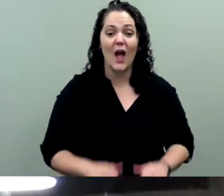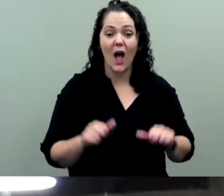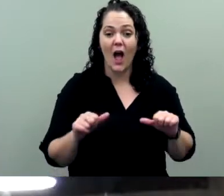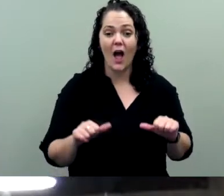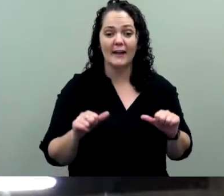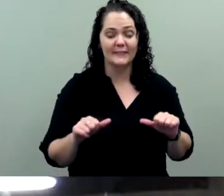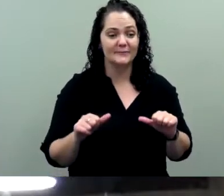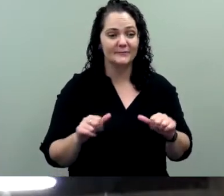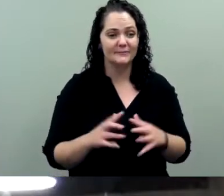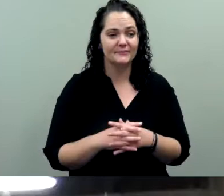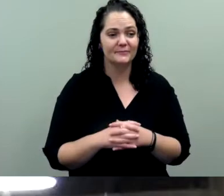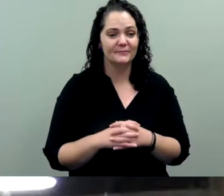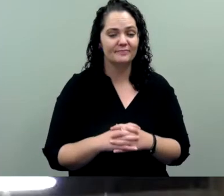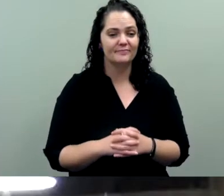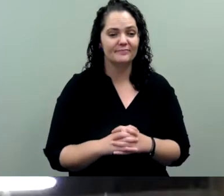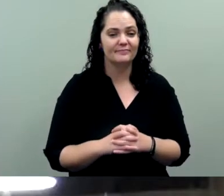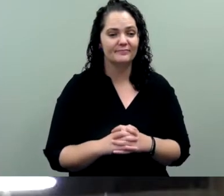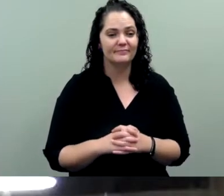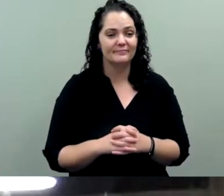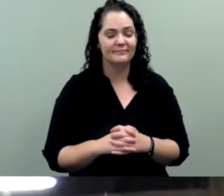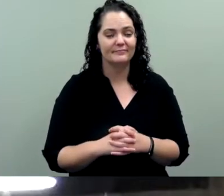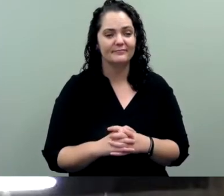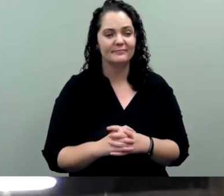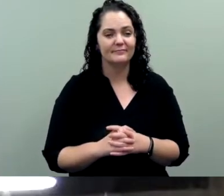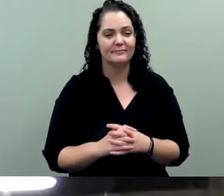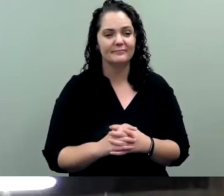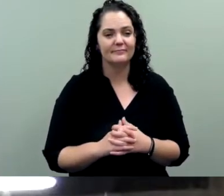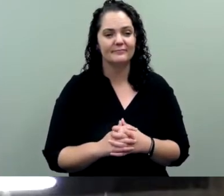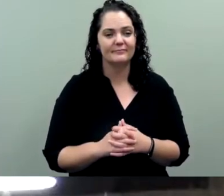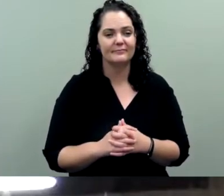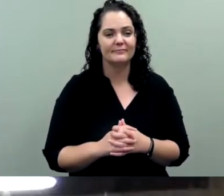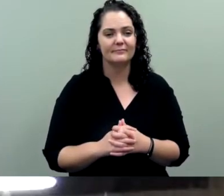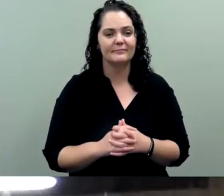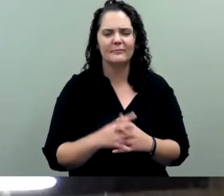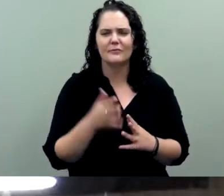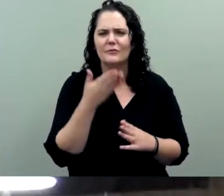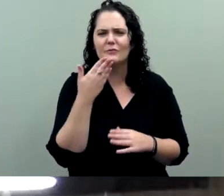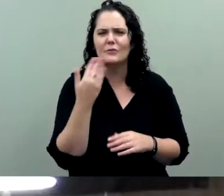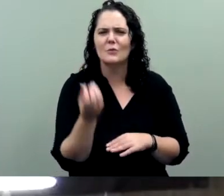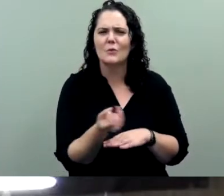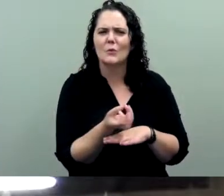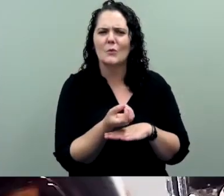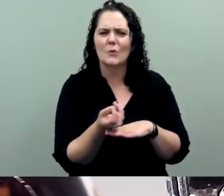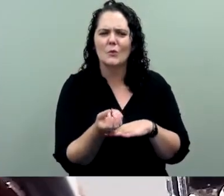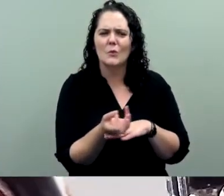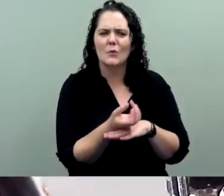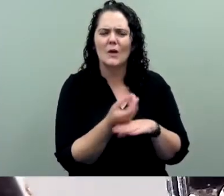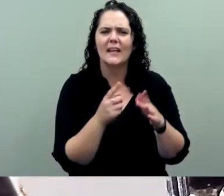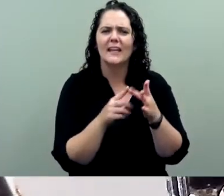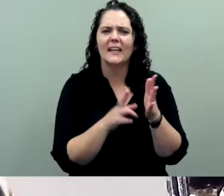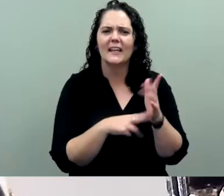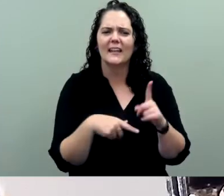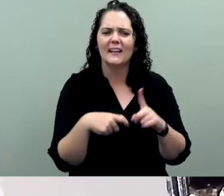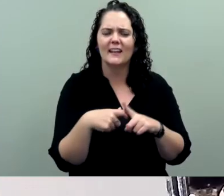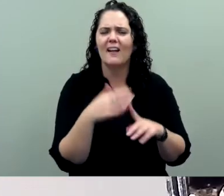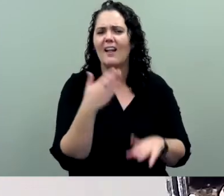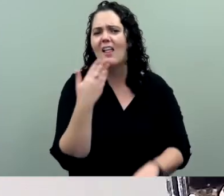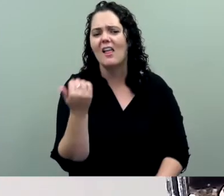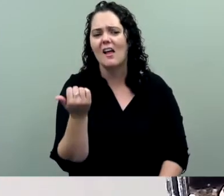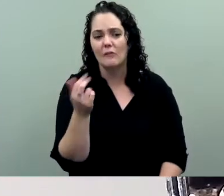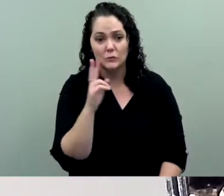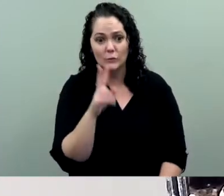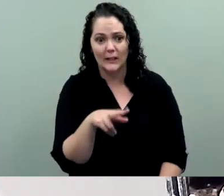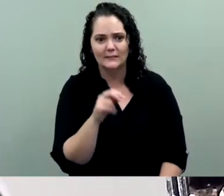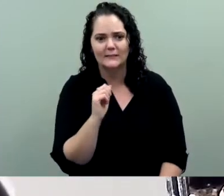with our avocado ink, which is looking just beautiful. Look at this. I'll switch that camera. Look at that. Can you all see